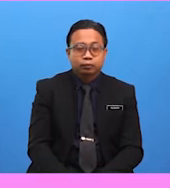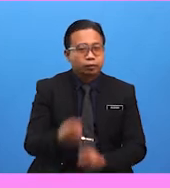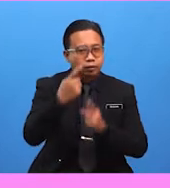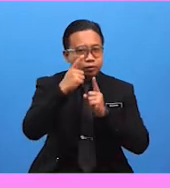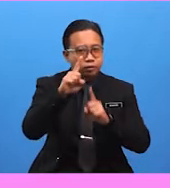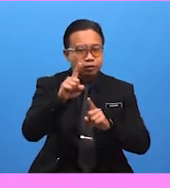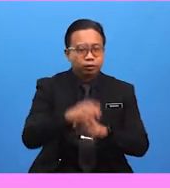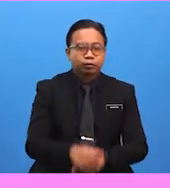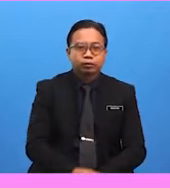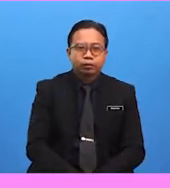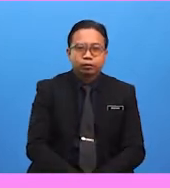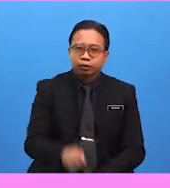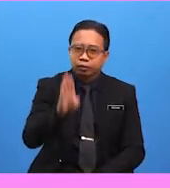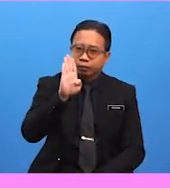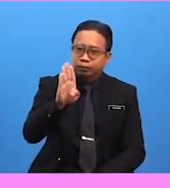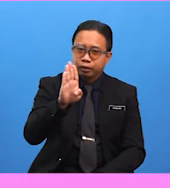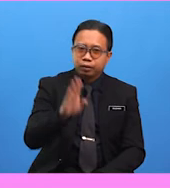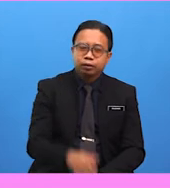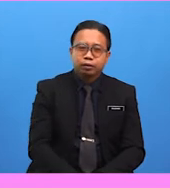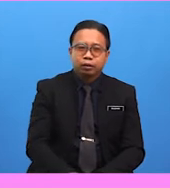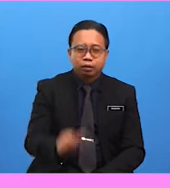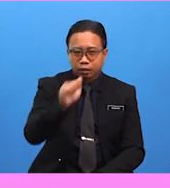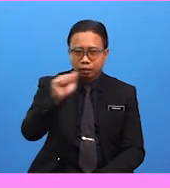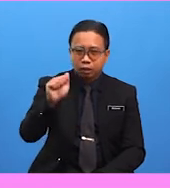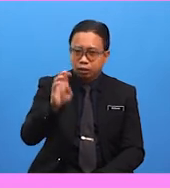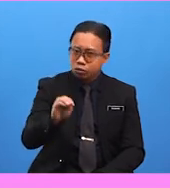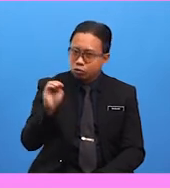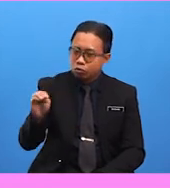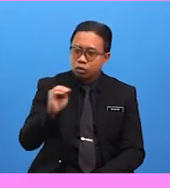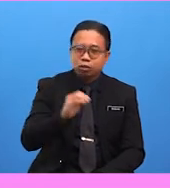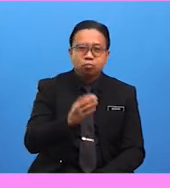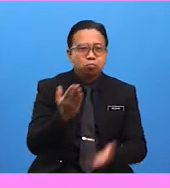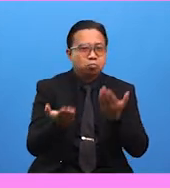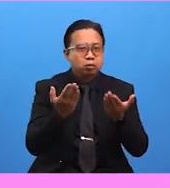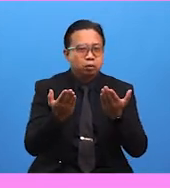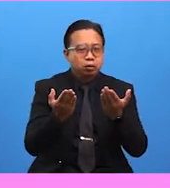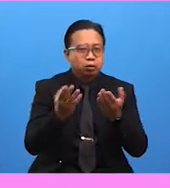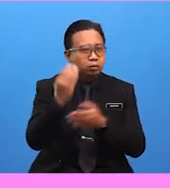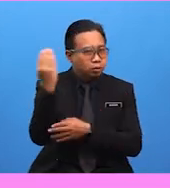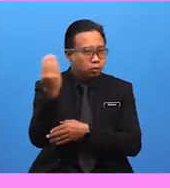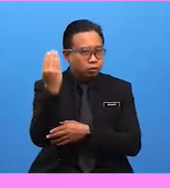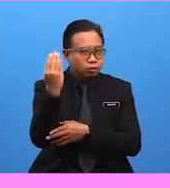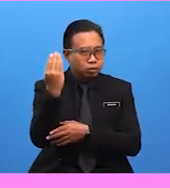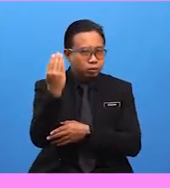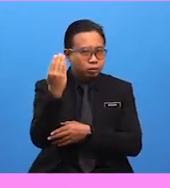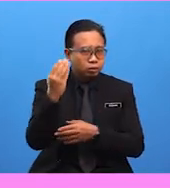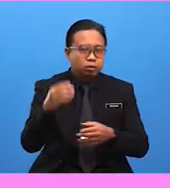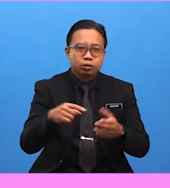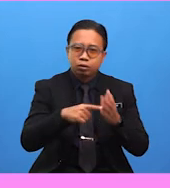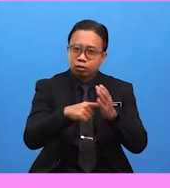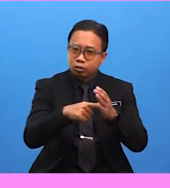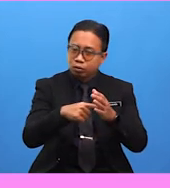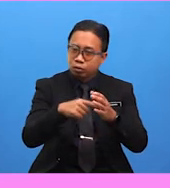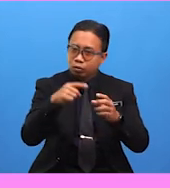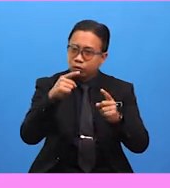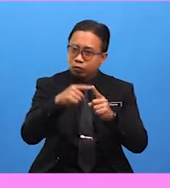Answer is B. A student may be naturally suited for the job in